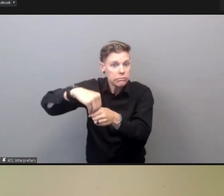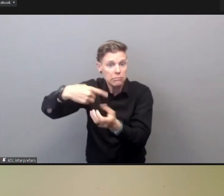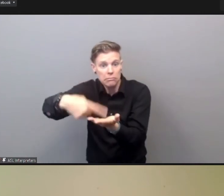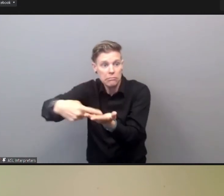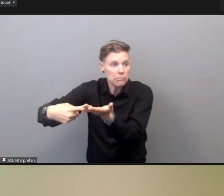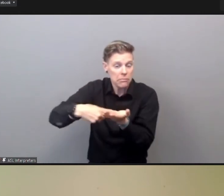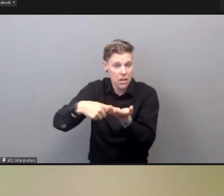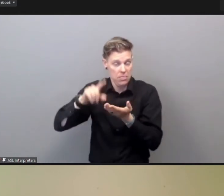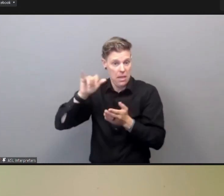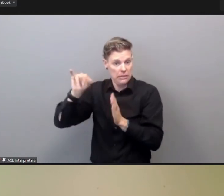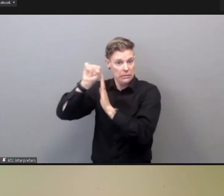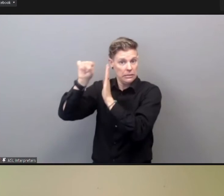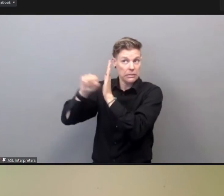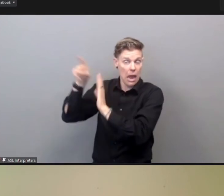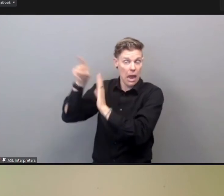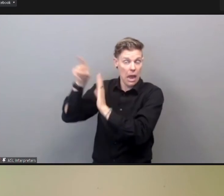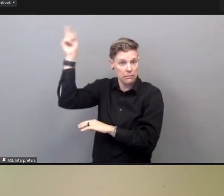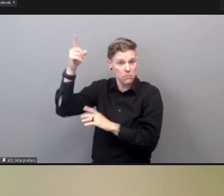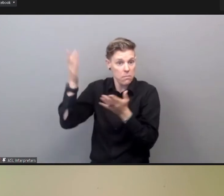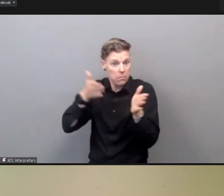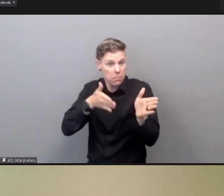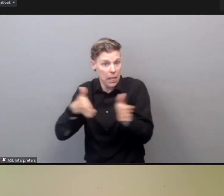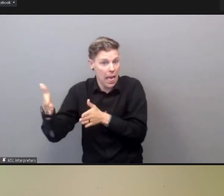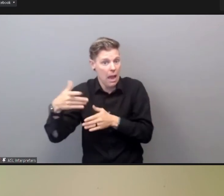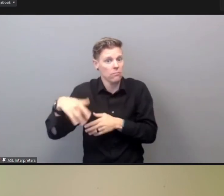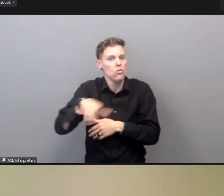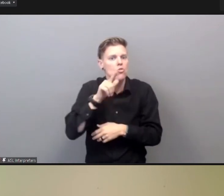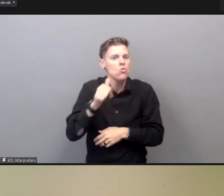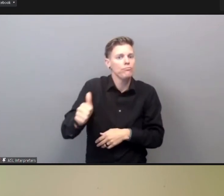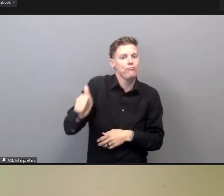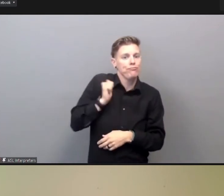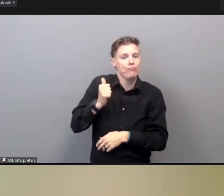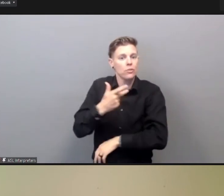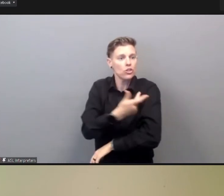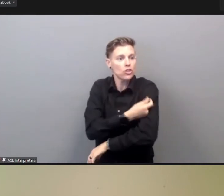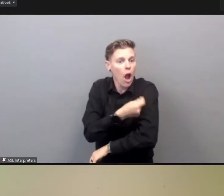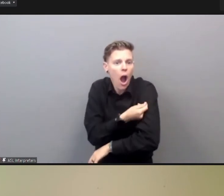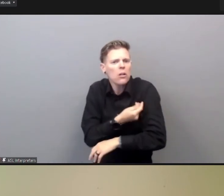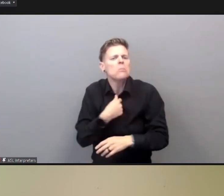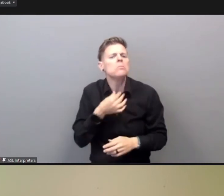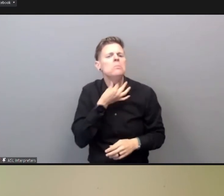placed, or just tell us a little bit about how those discussions went? Thank you.